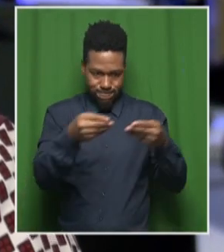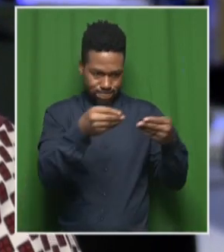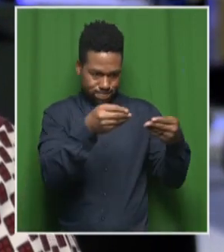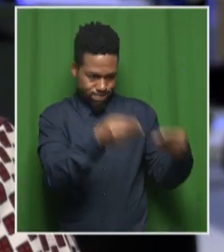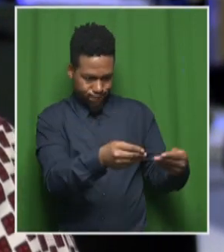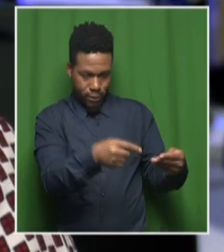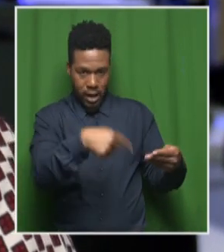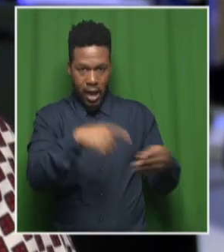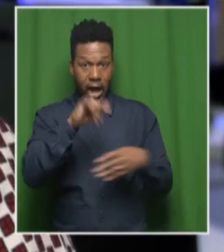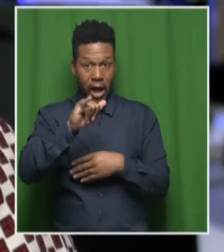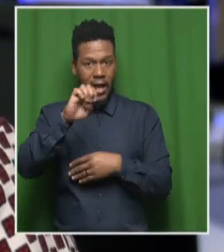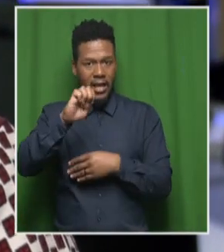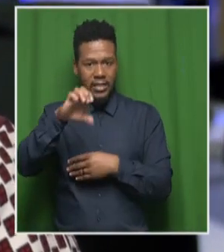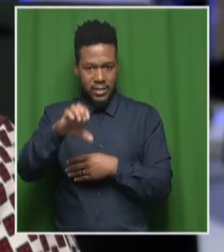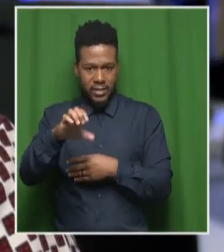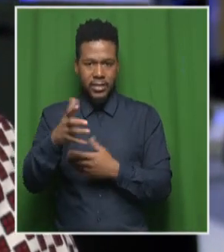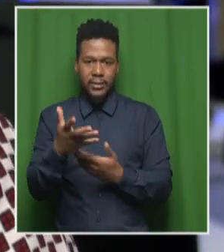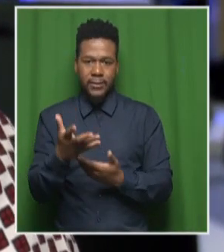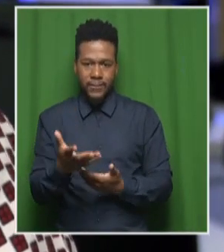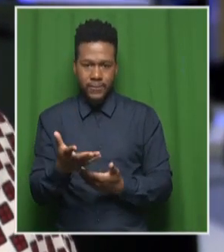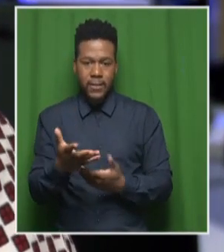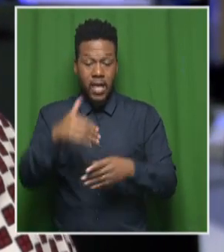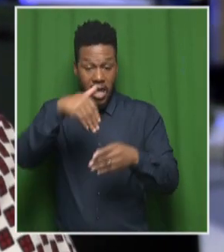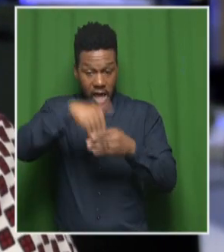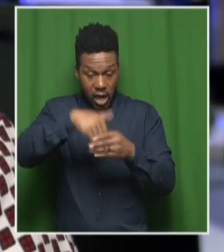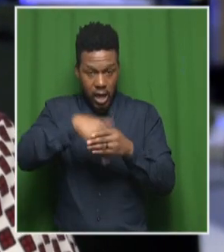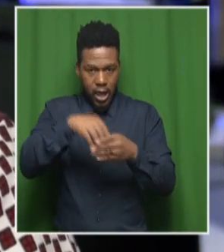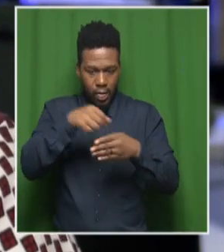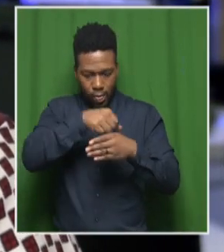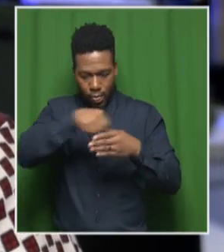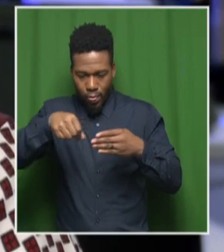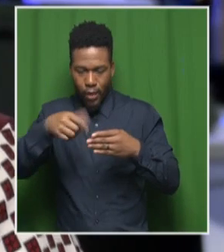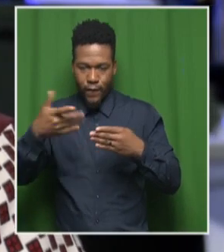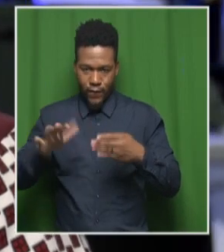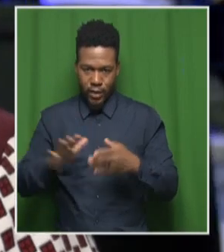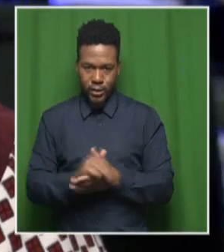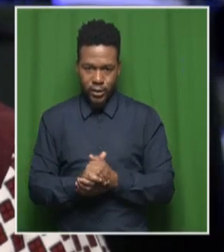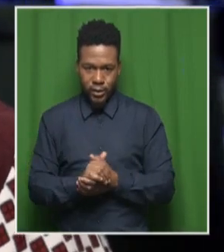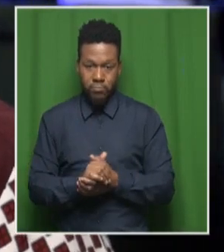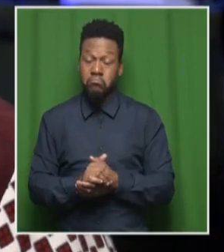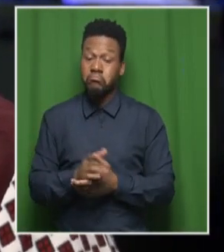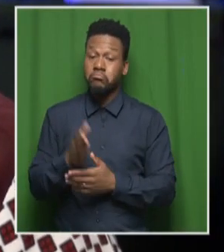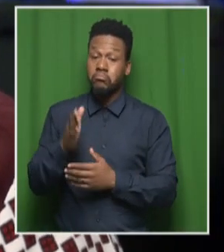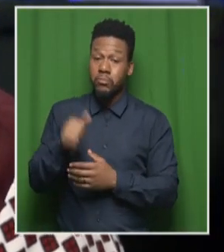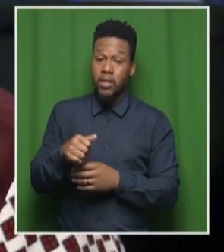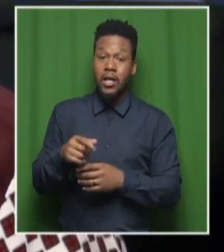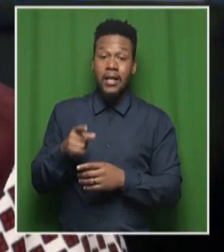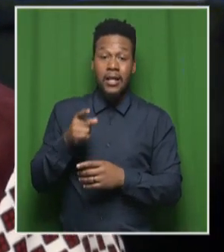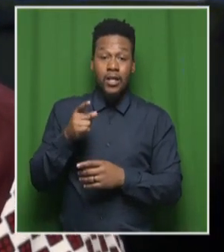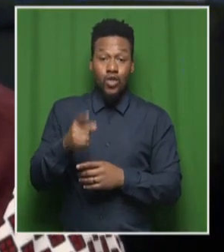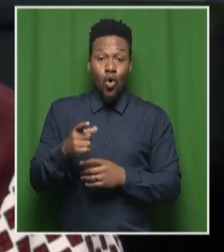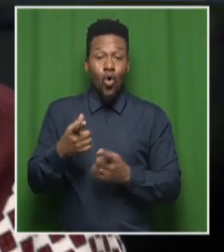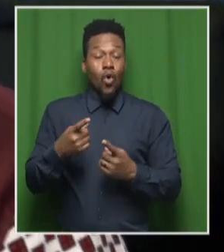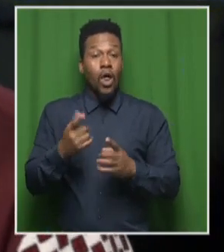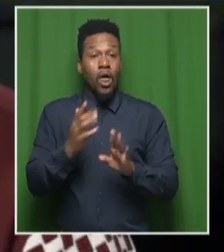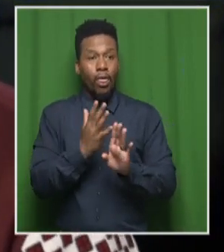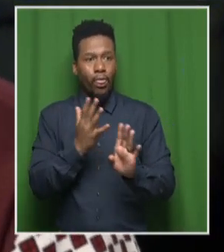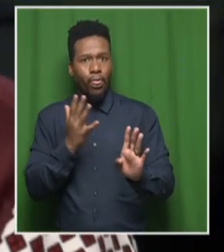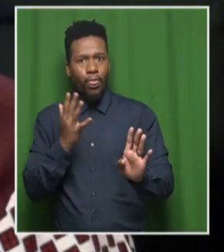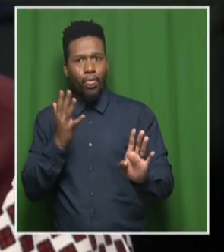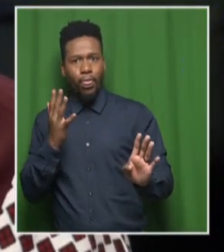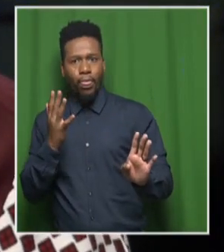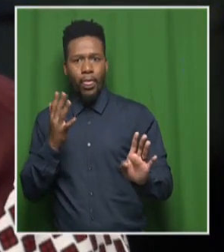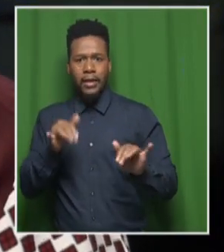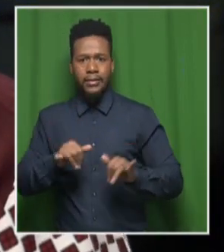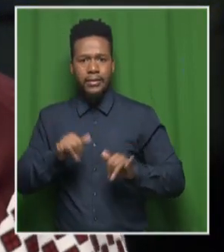without the tamper evidence bag. As they were standing on the queue to submit the result slip, they realized